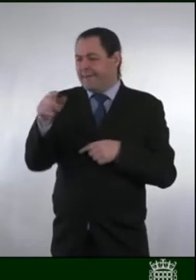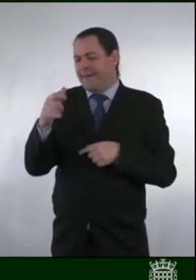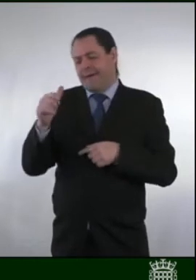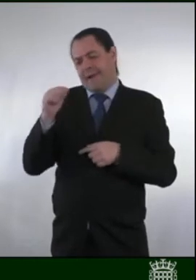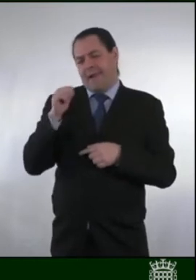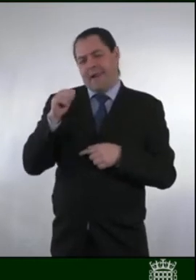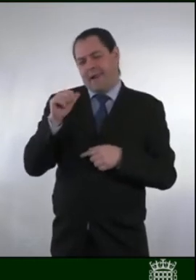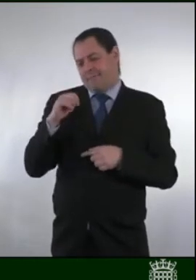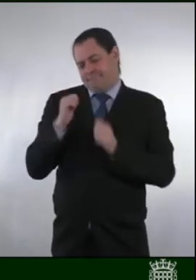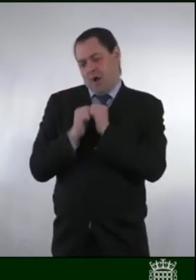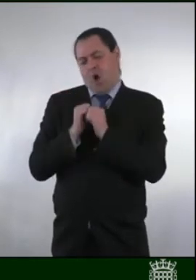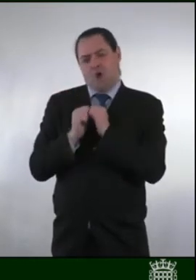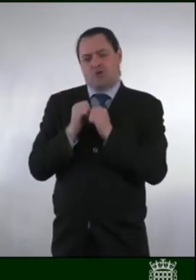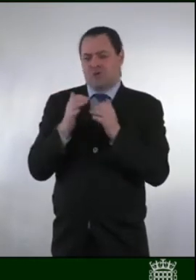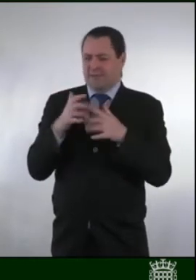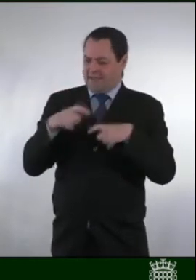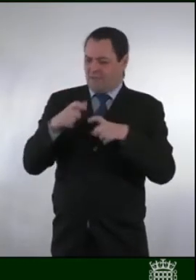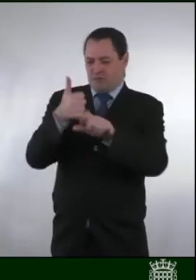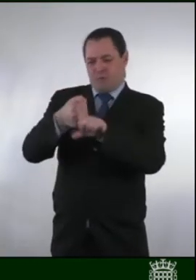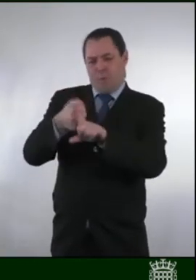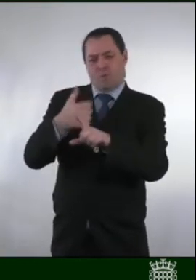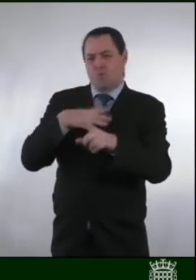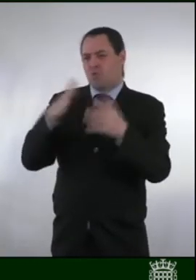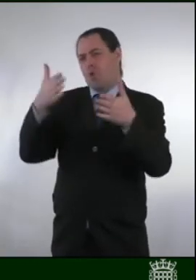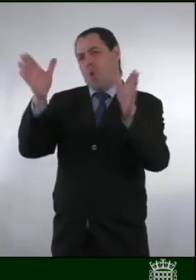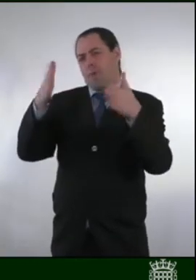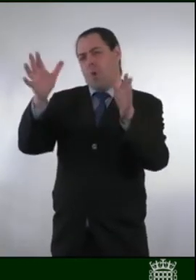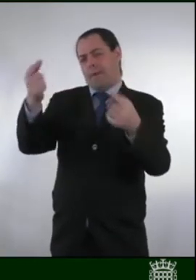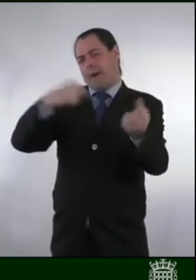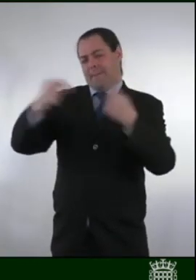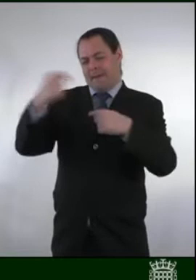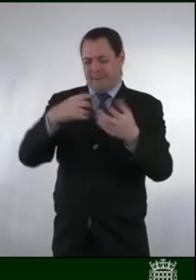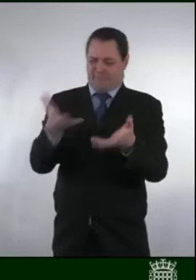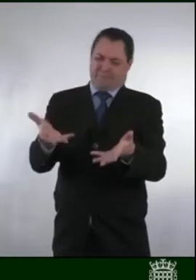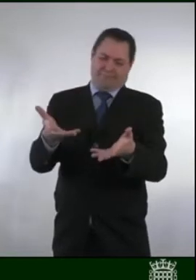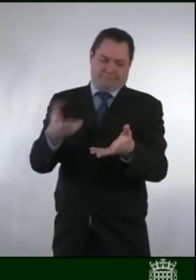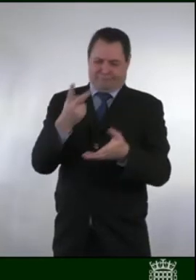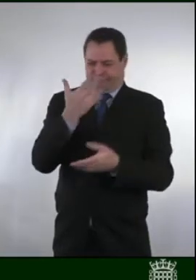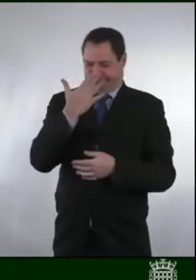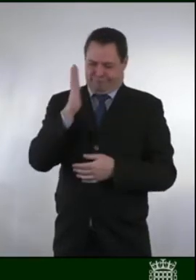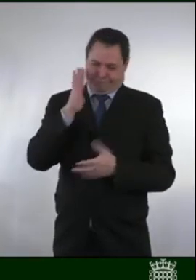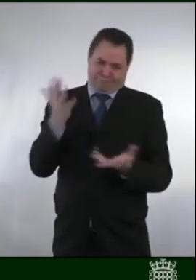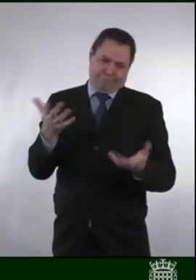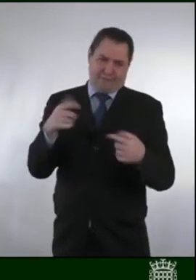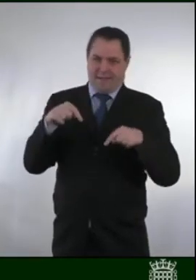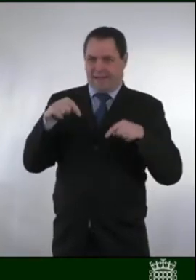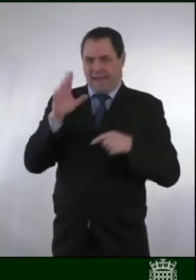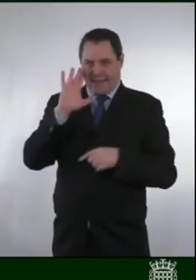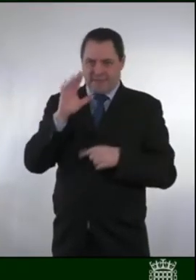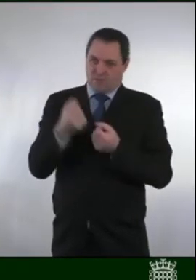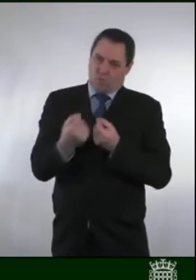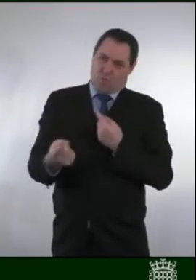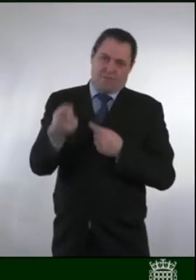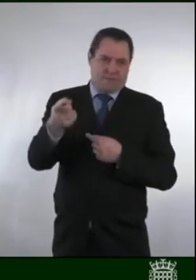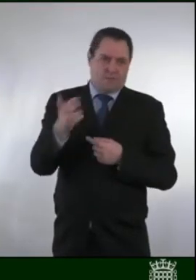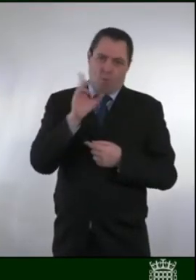party, were continuing to support an open border approach. And I must say that the whole experience of listening to the right honourable